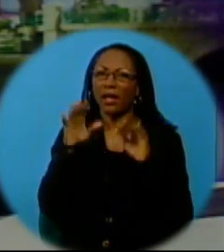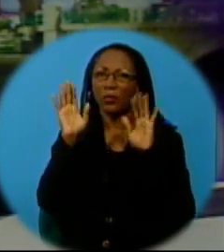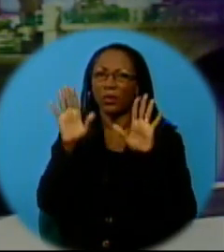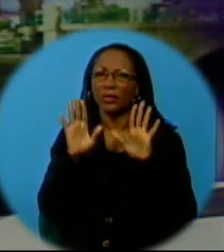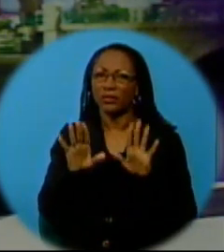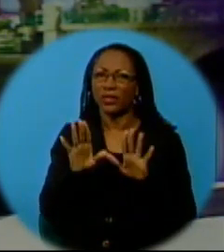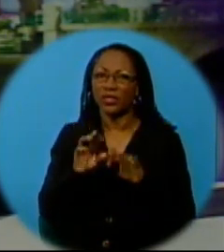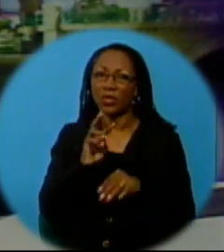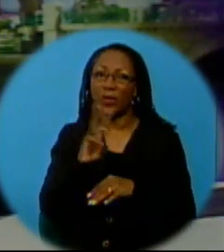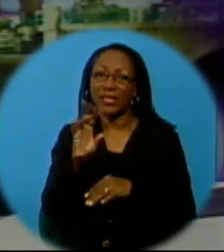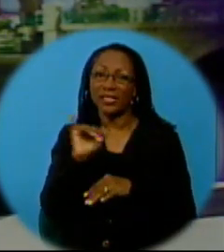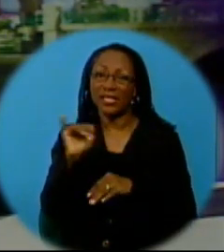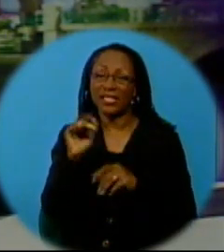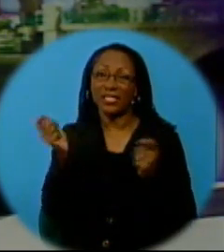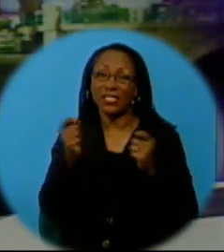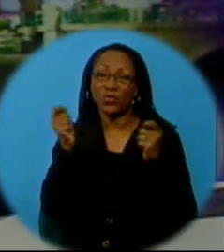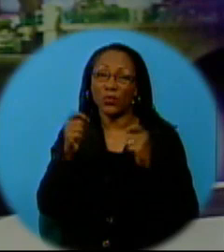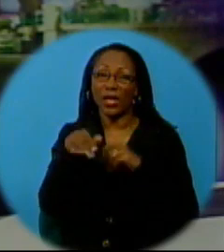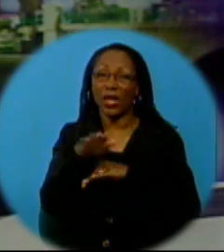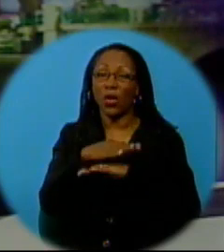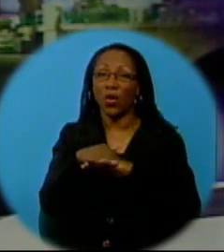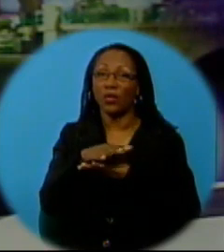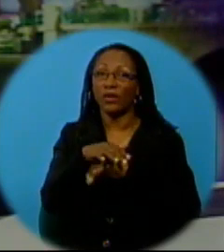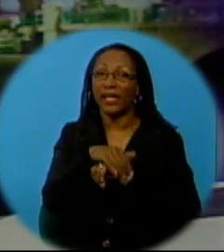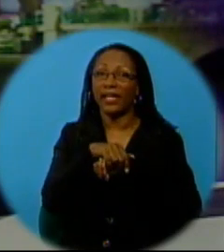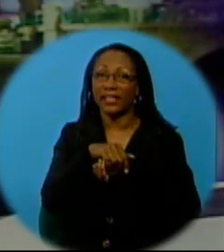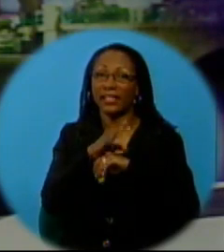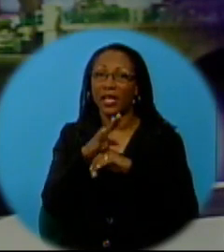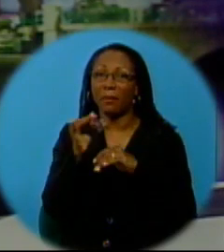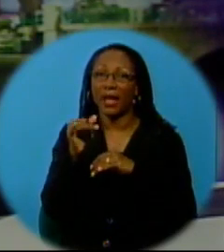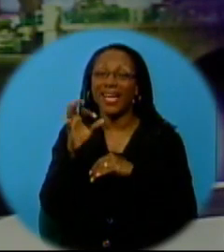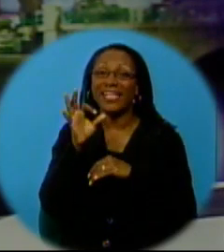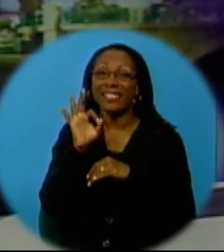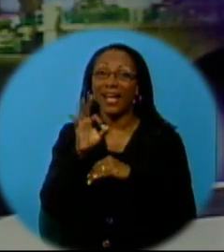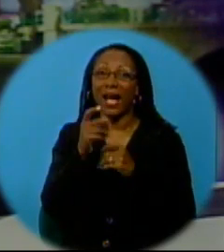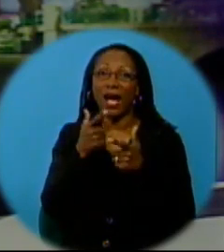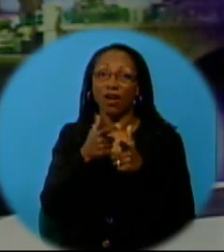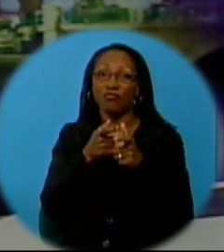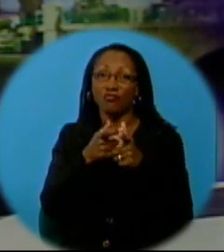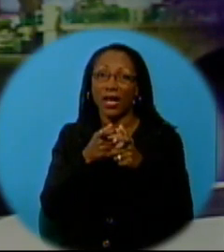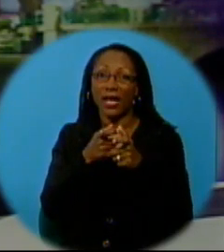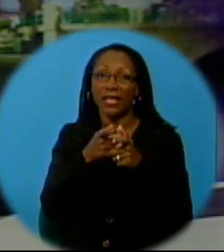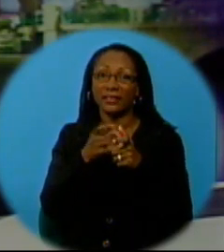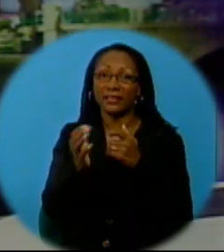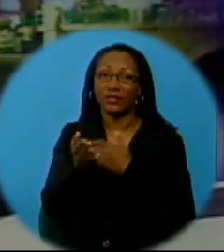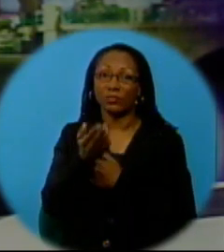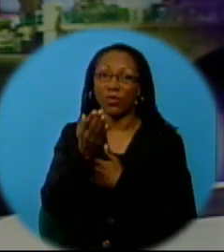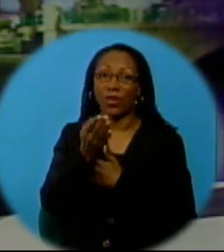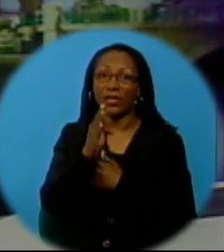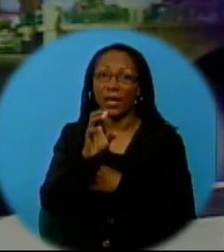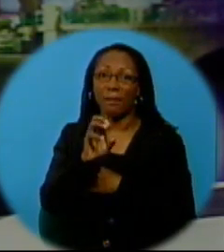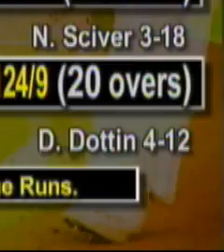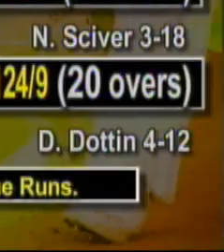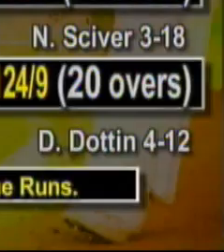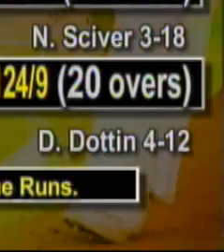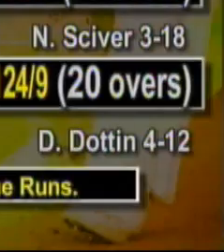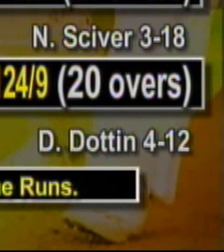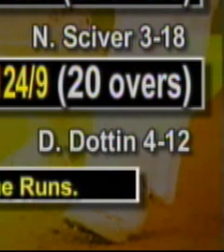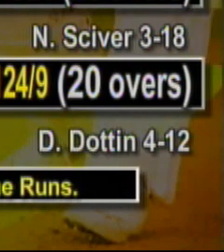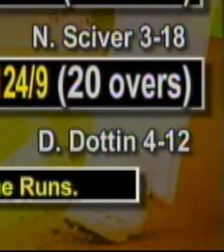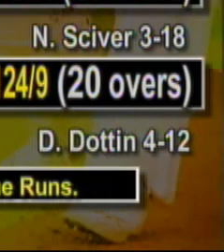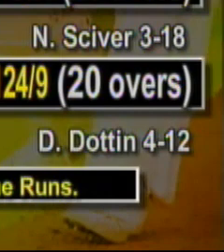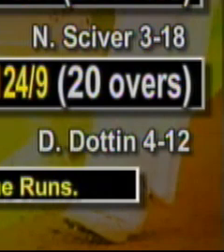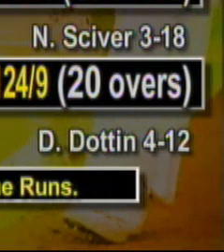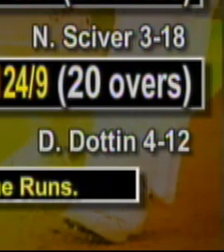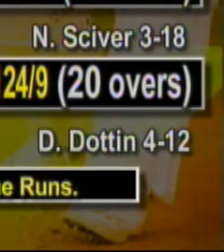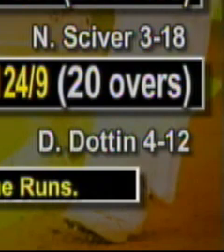Indies women defeated England women by nine runs in their opening ICC Women's World T20 match this morning in Bangladesh. Taylor struck